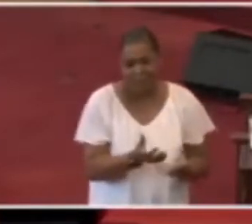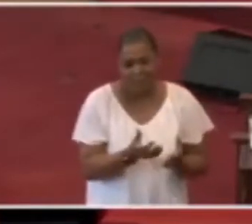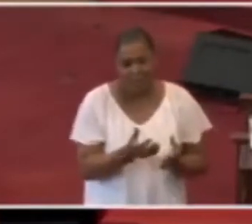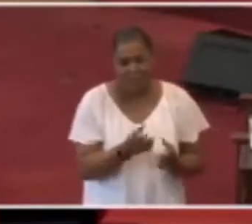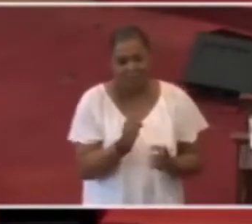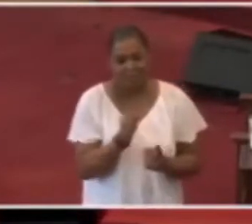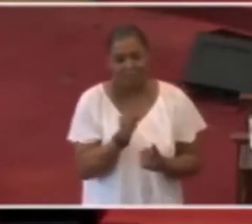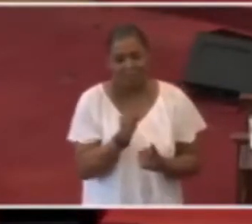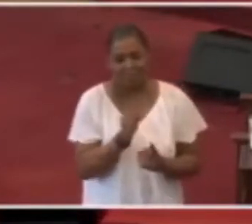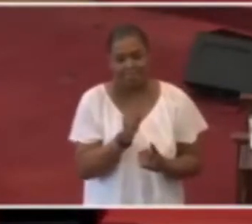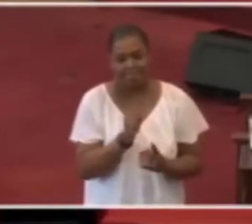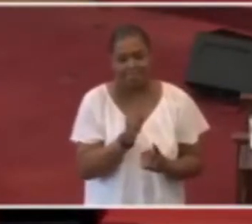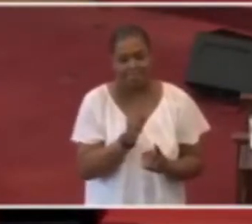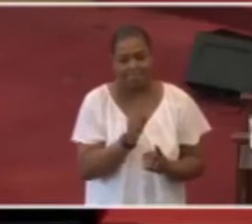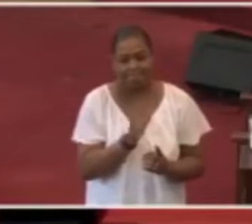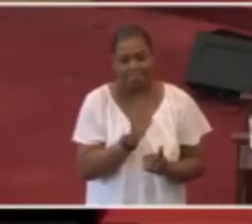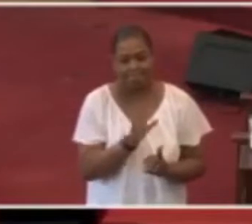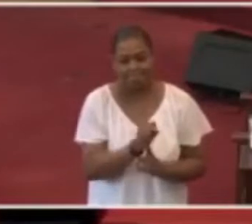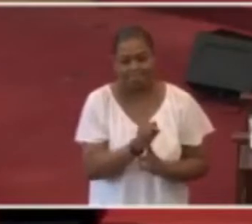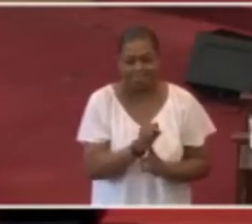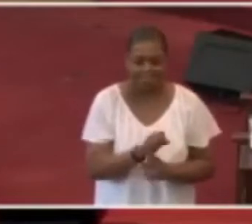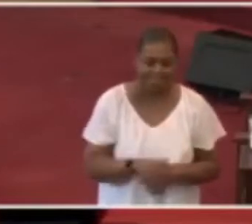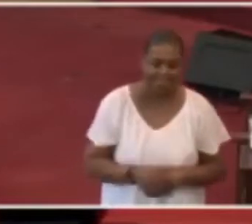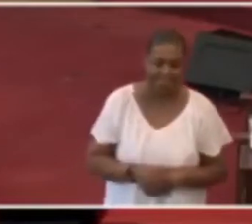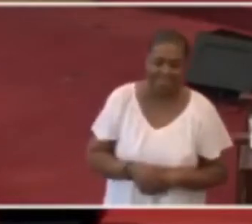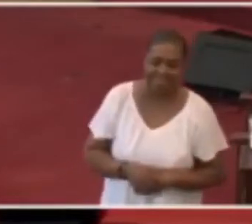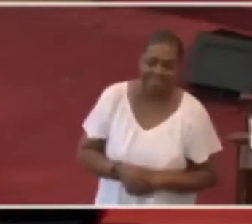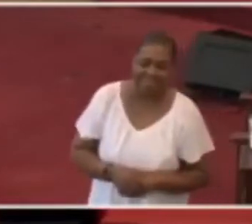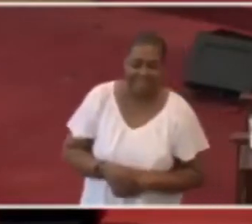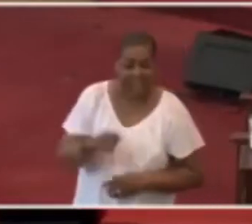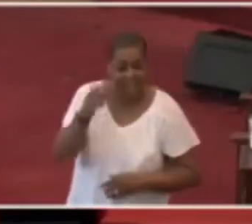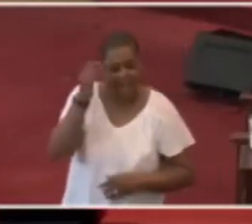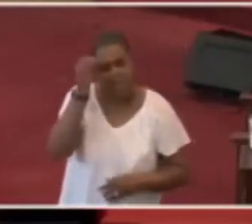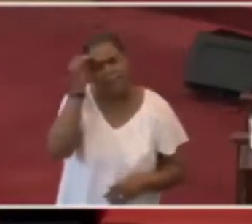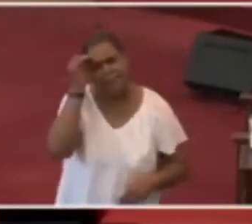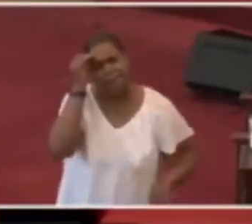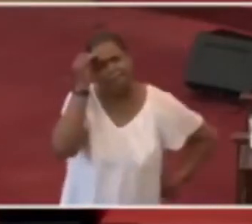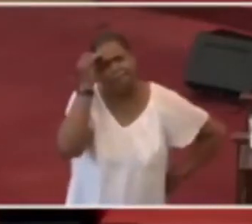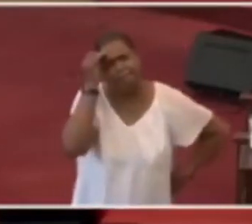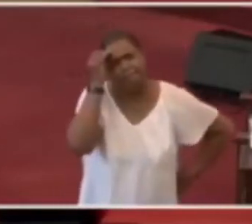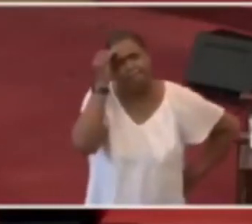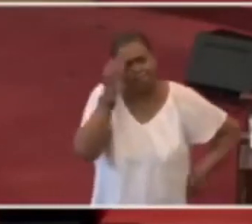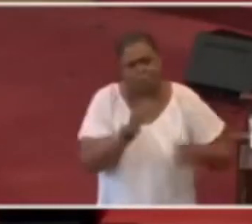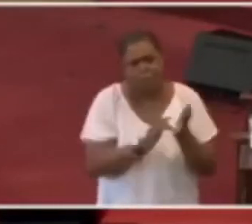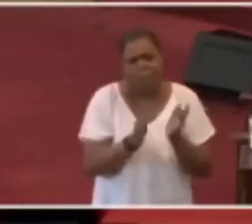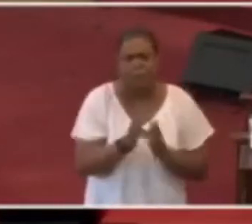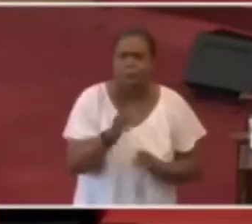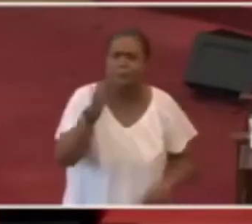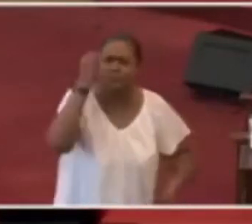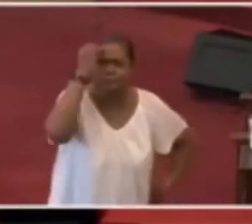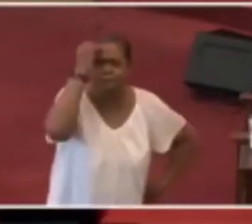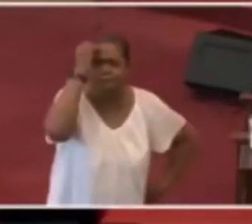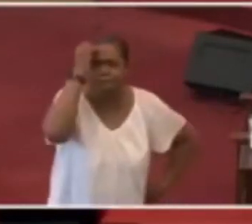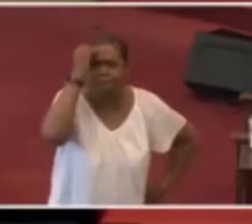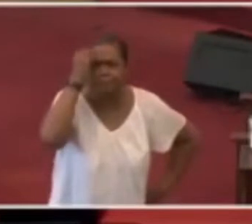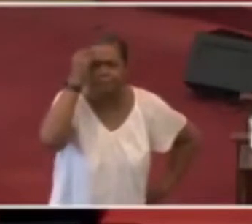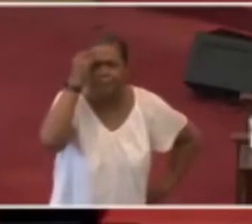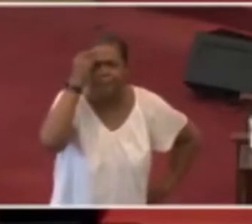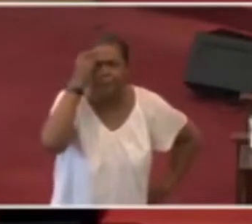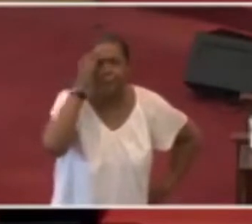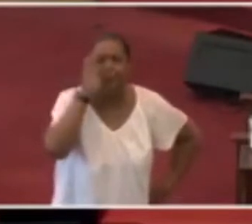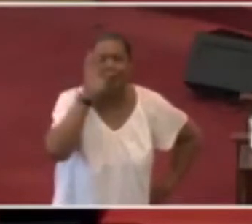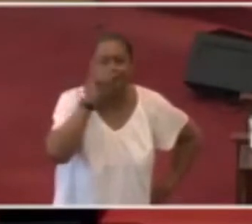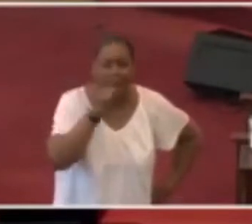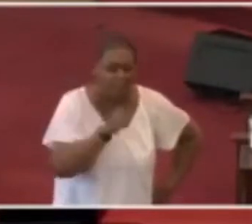to trap him. And so he pauses, he considers, he ponders, and then he stoops to the ground. He starts writing in the